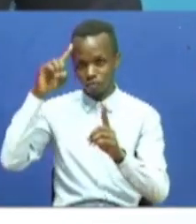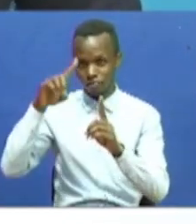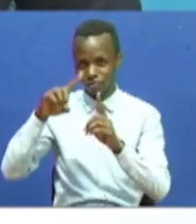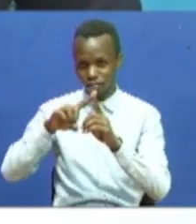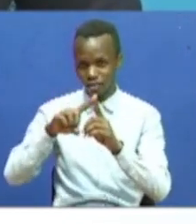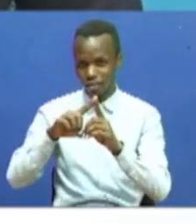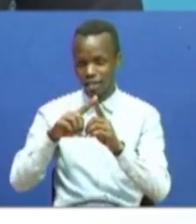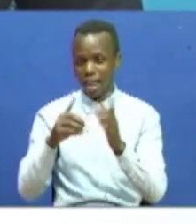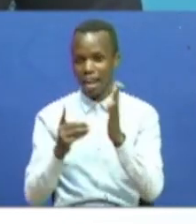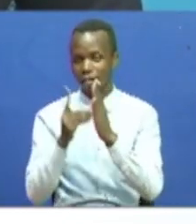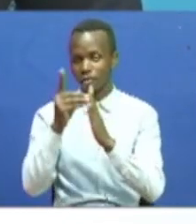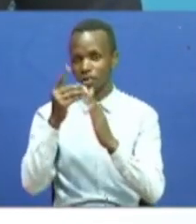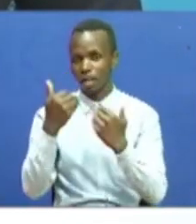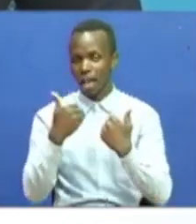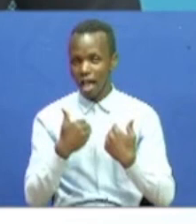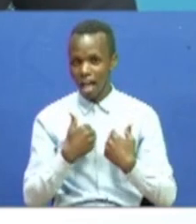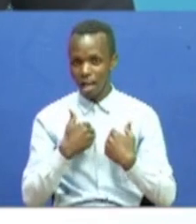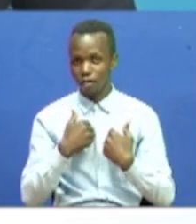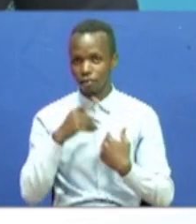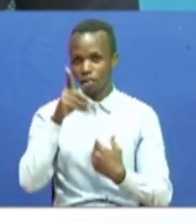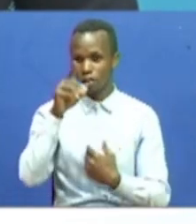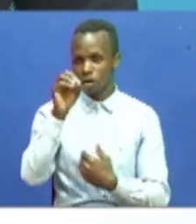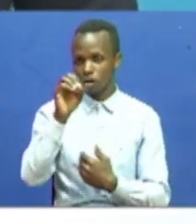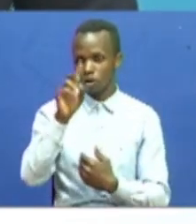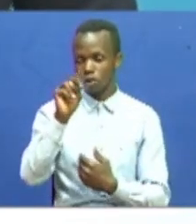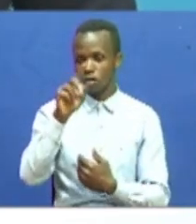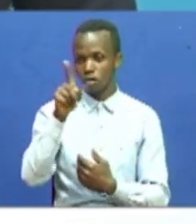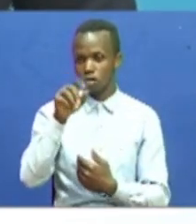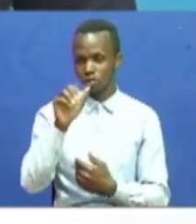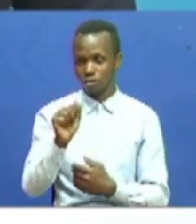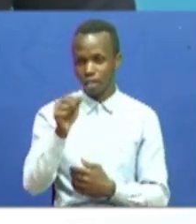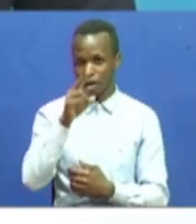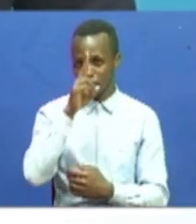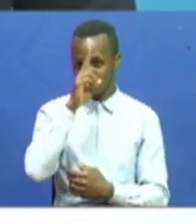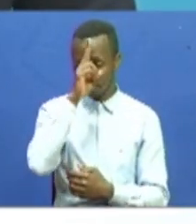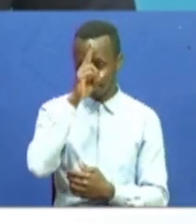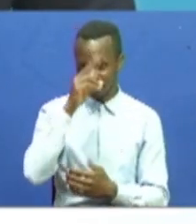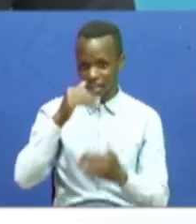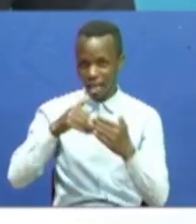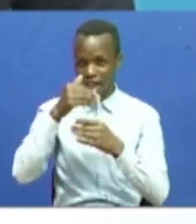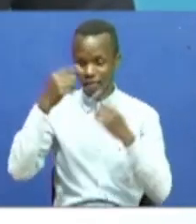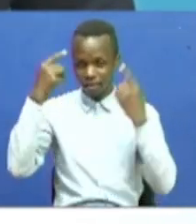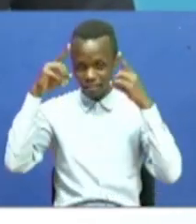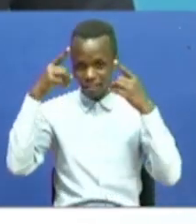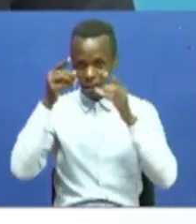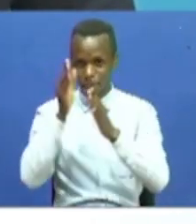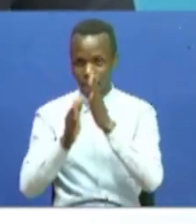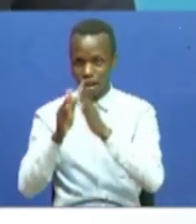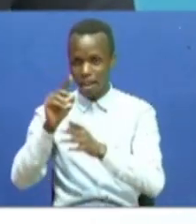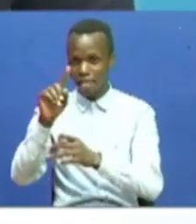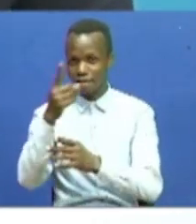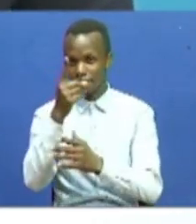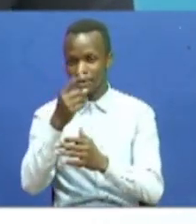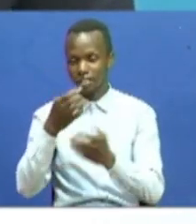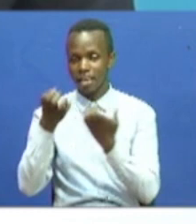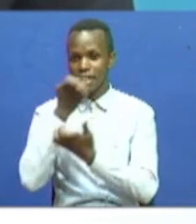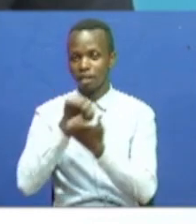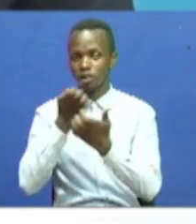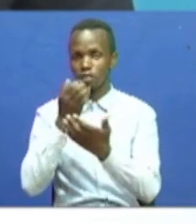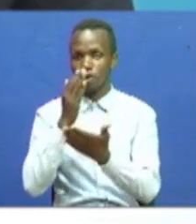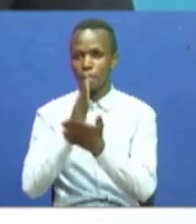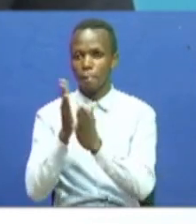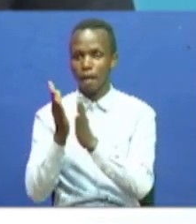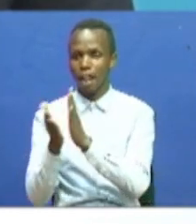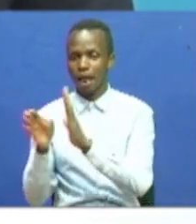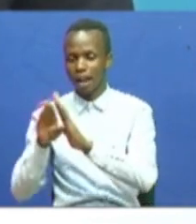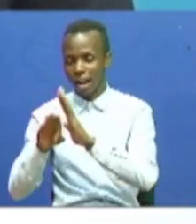fast-track development at the Konza Technopolis. It came after the successful implementation of the first Economic Innovation Partnership